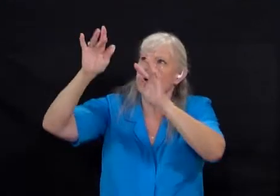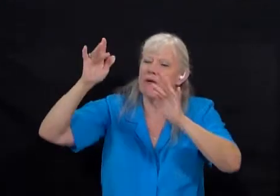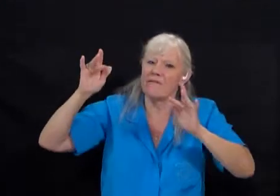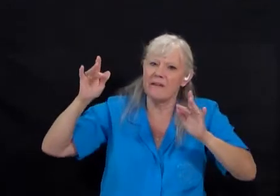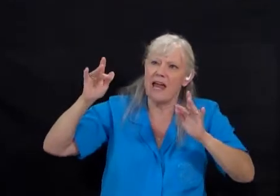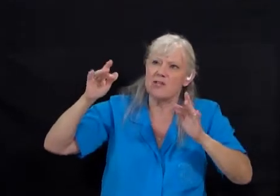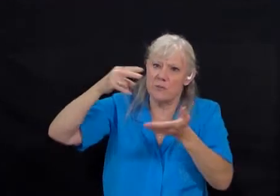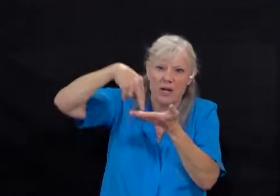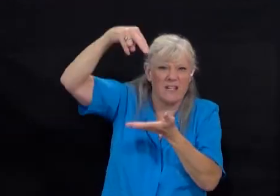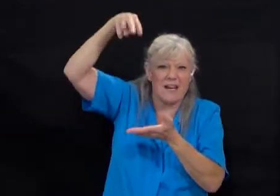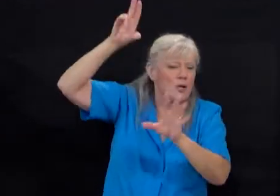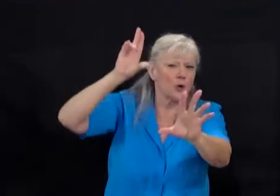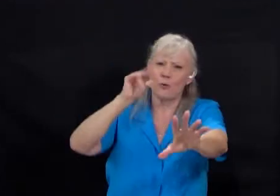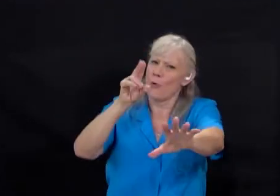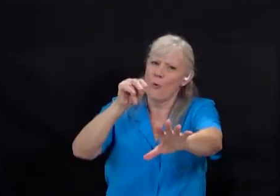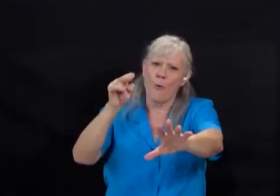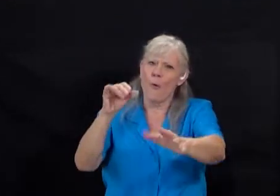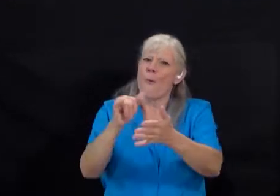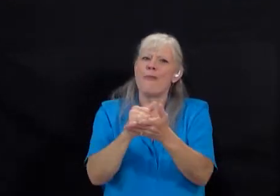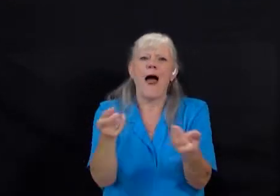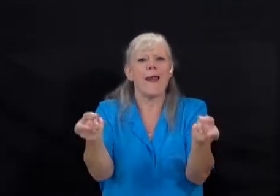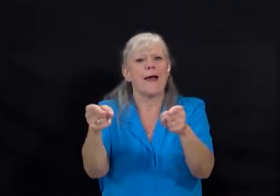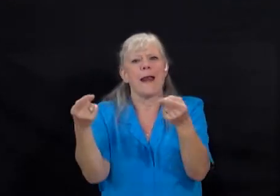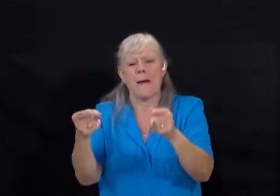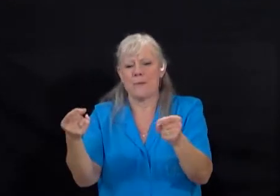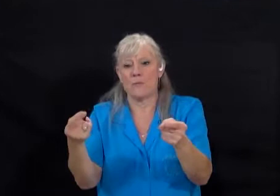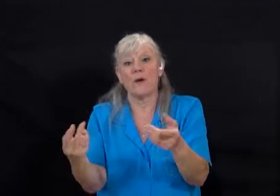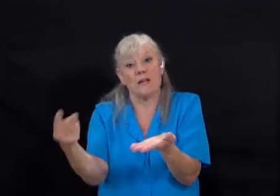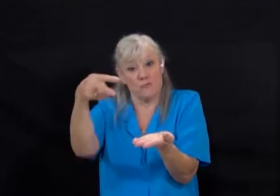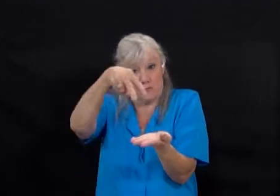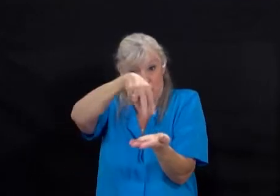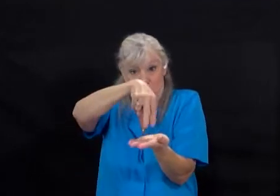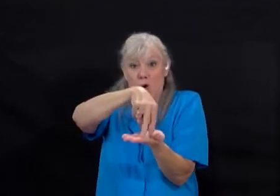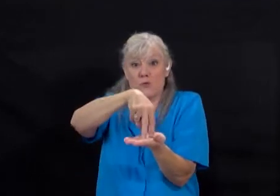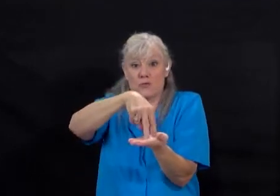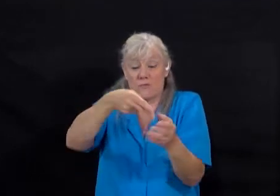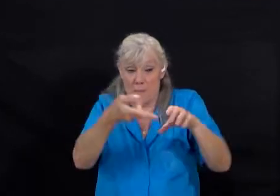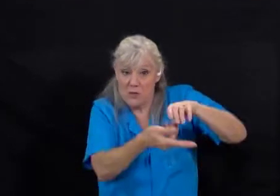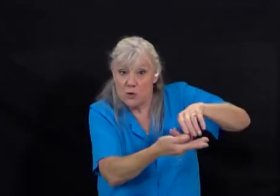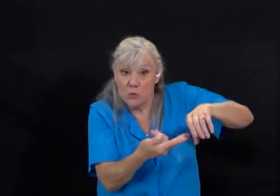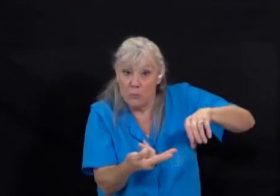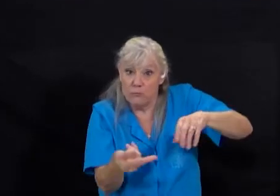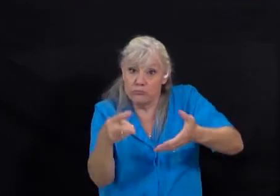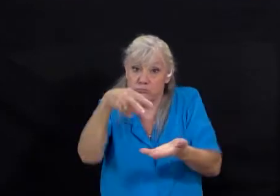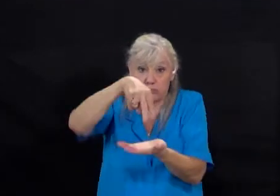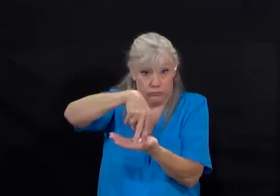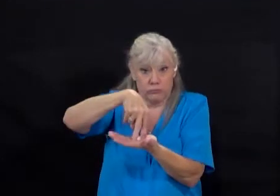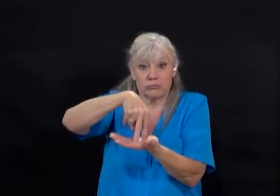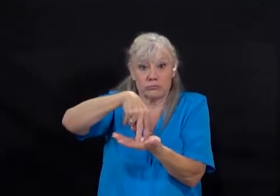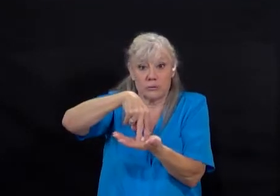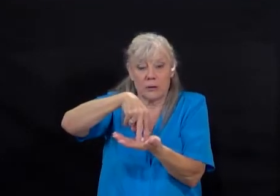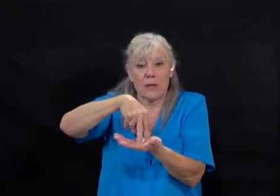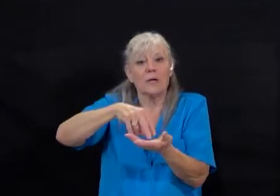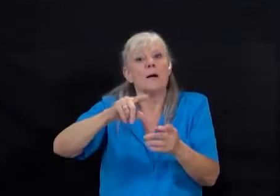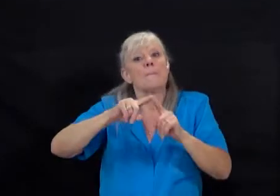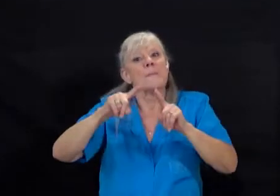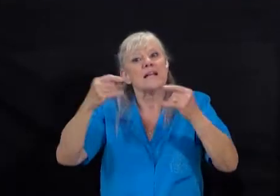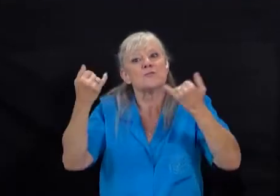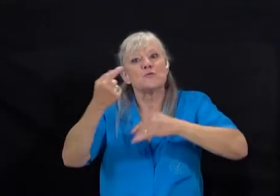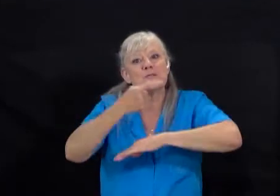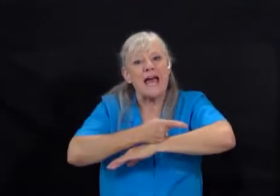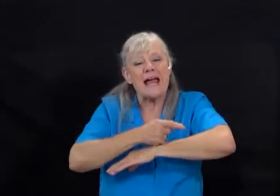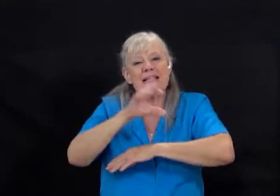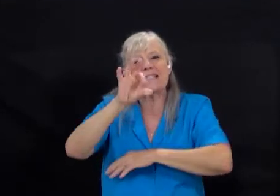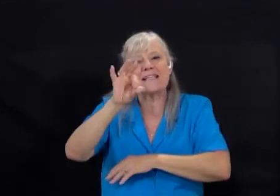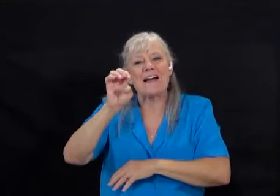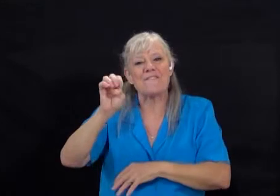hand. That had already happened at his resurrection. The focus of this feast is